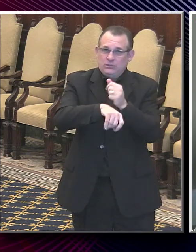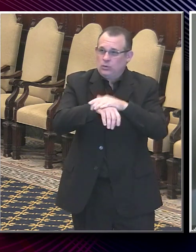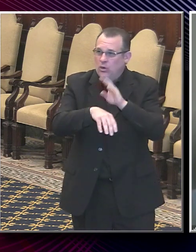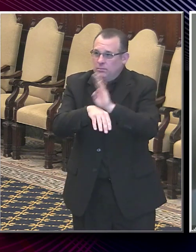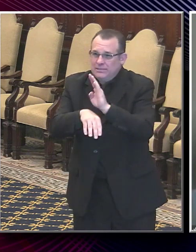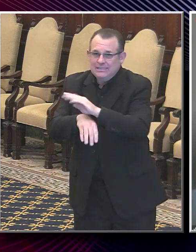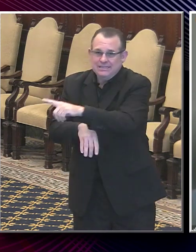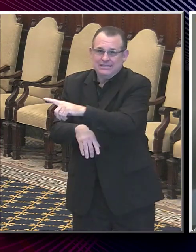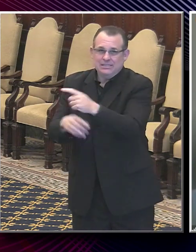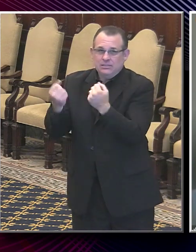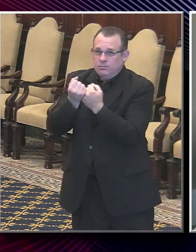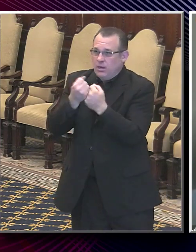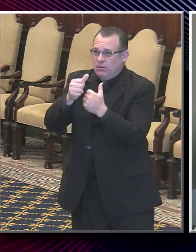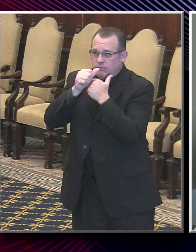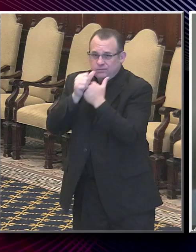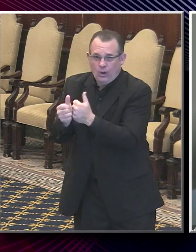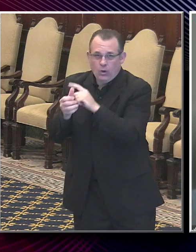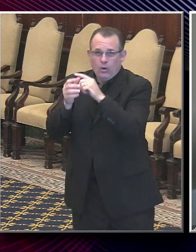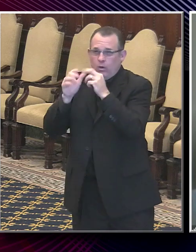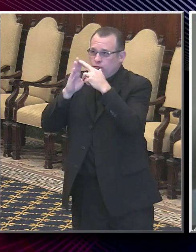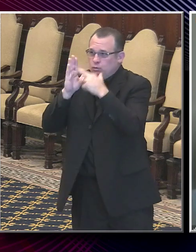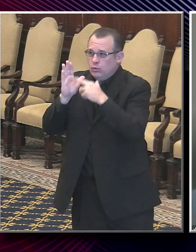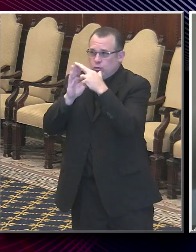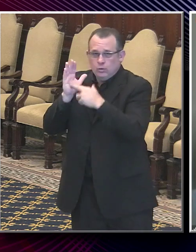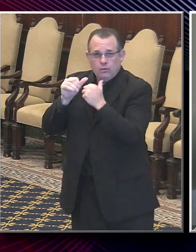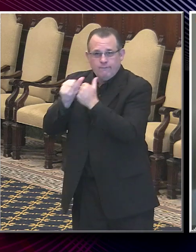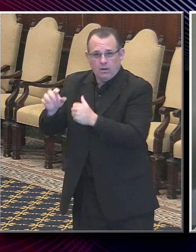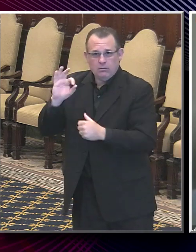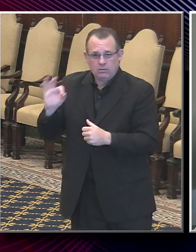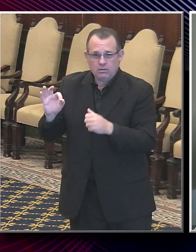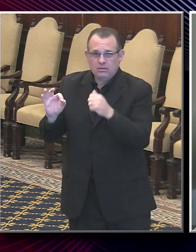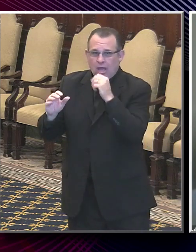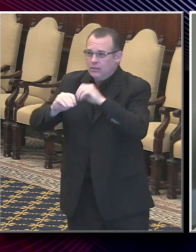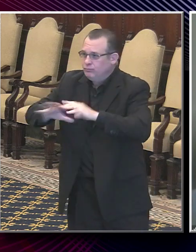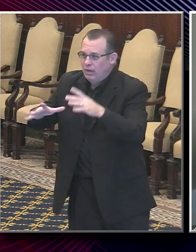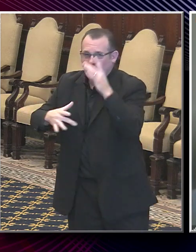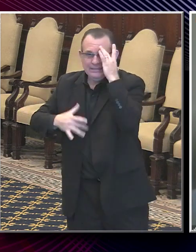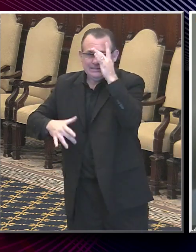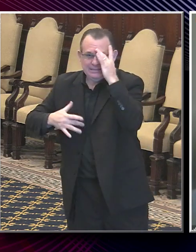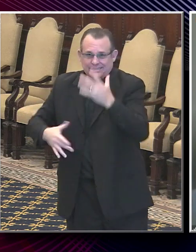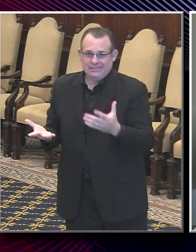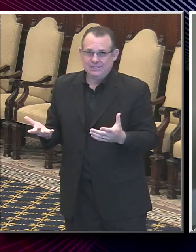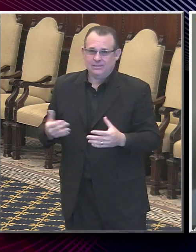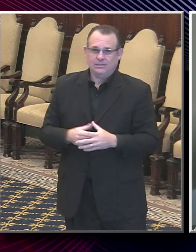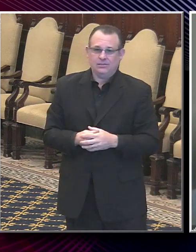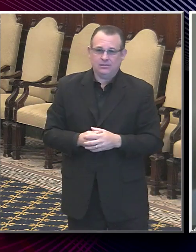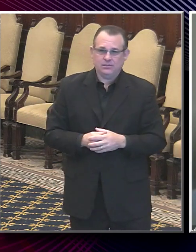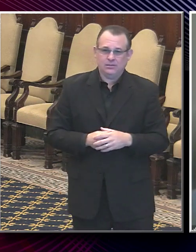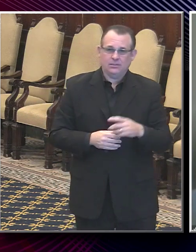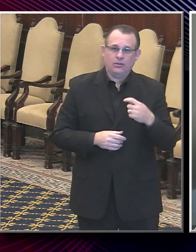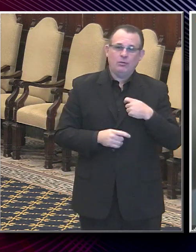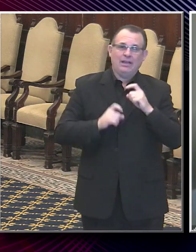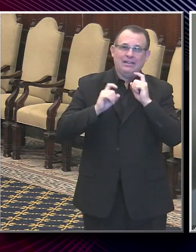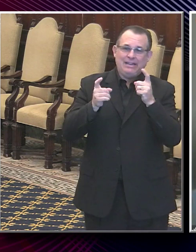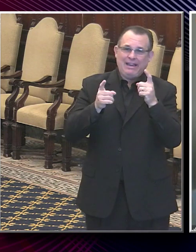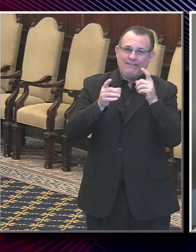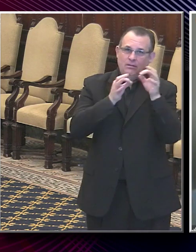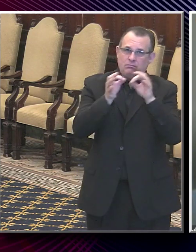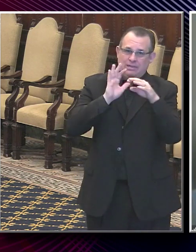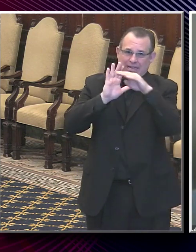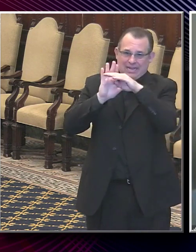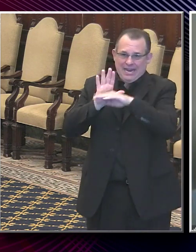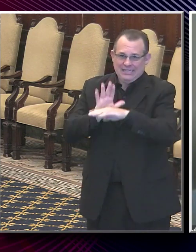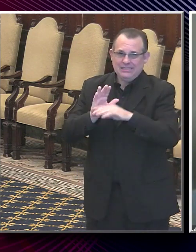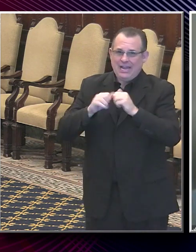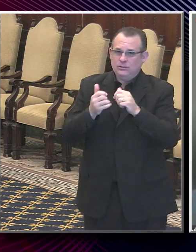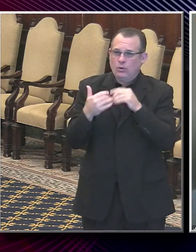enforcing certain restrictions that would prevent the spread of the infection. And so we're going to be giving guidance as to how to do that. My sense is